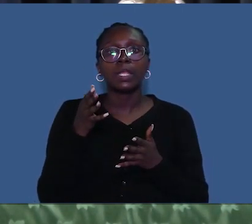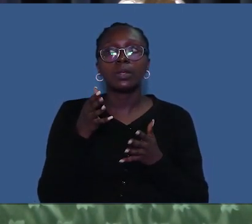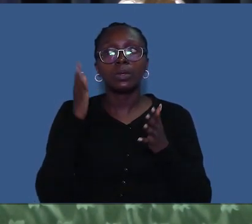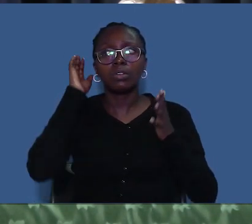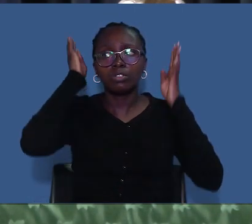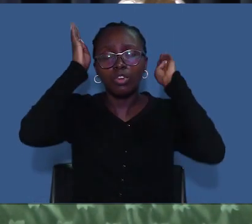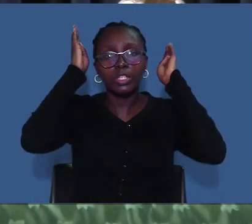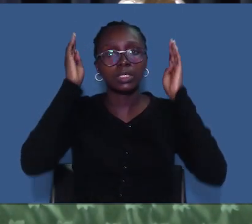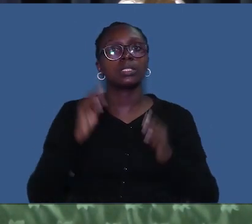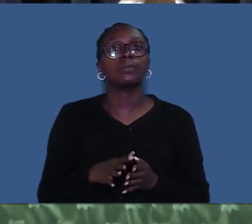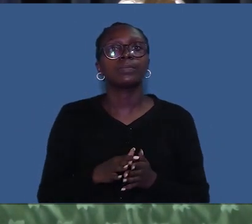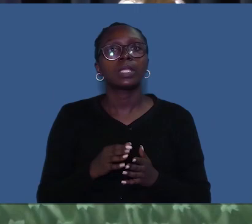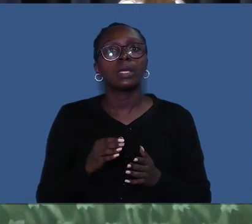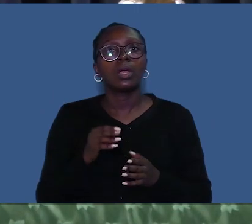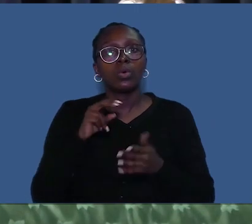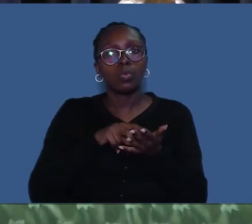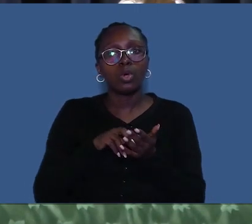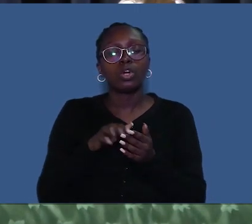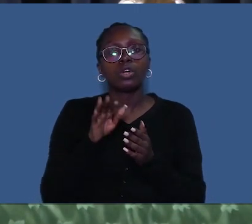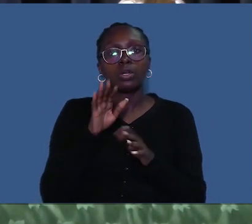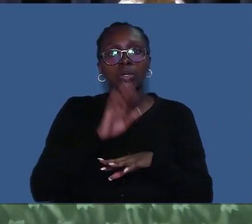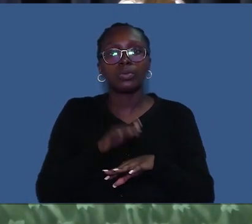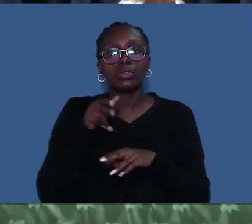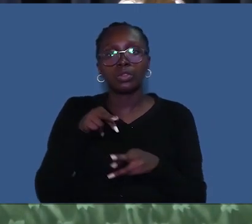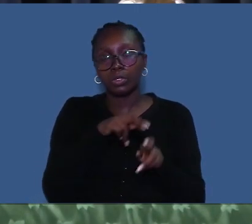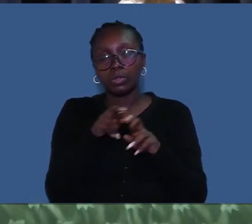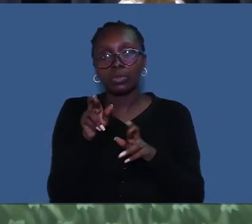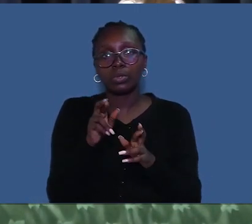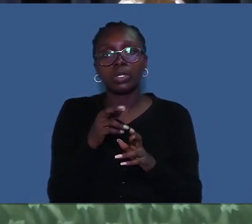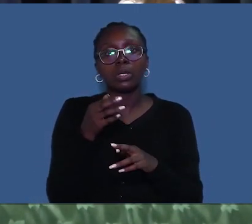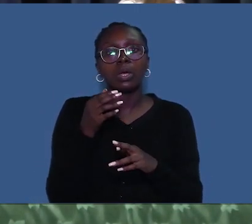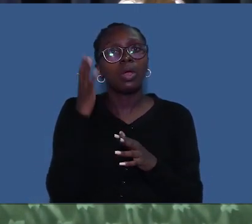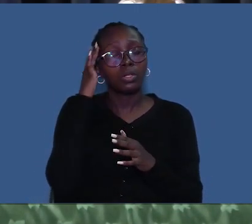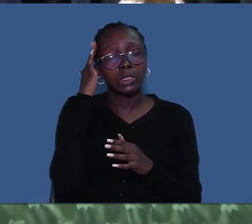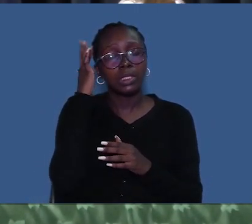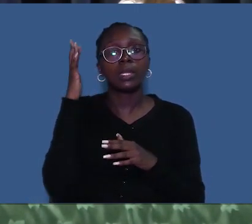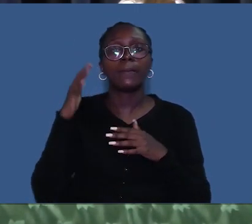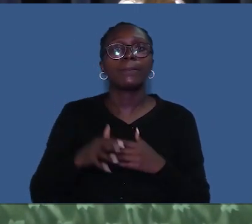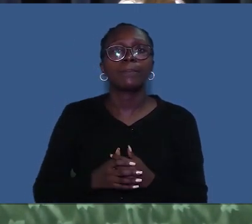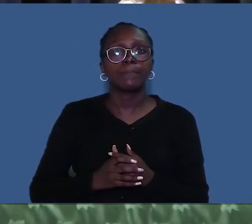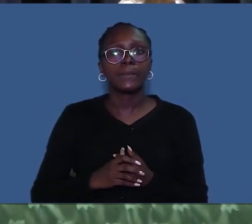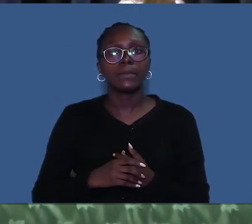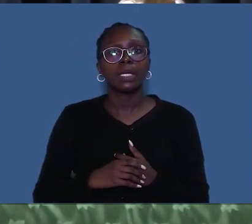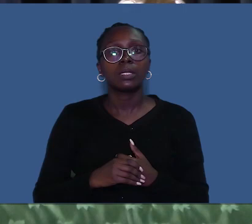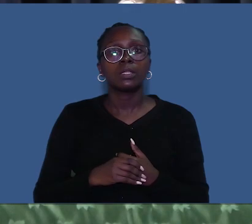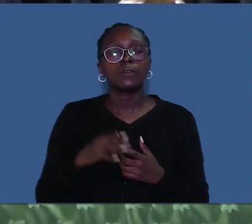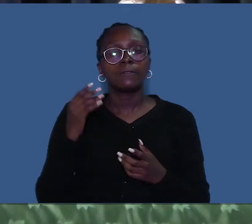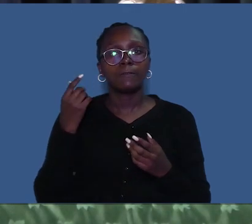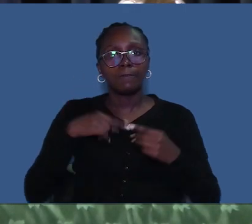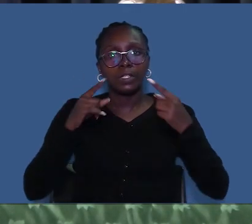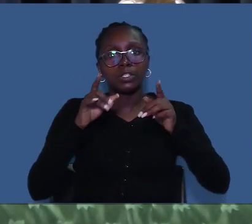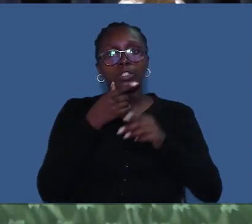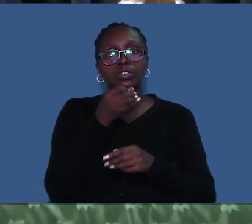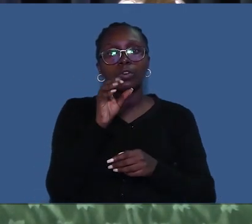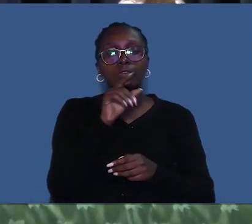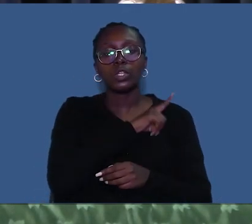and you who walk along the road, consider the voice of singers at the watering places. They recite the victories of the Lord, the victories of